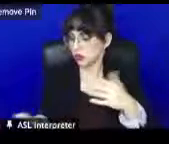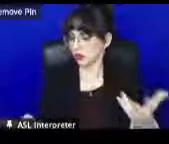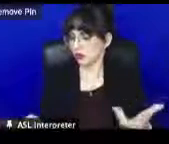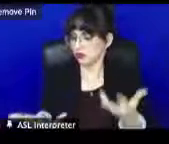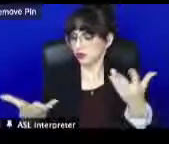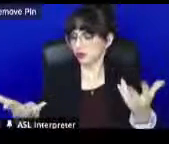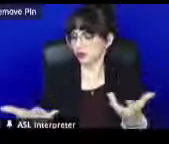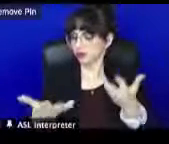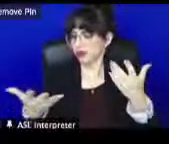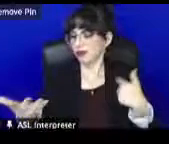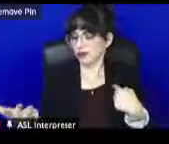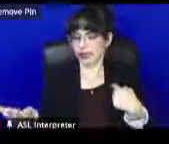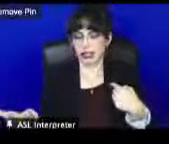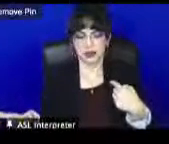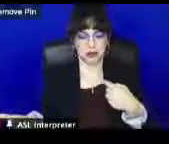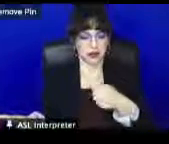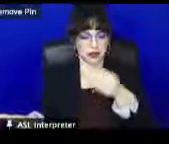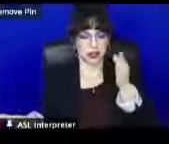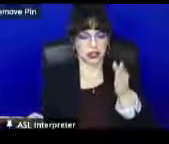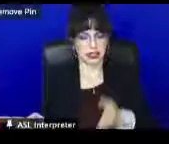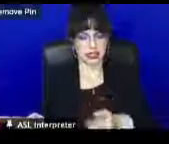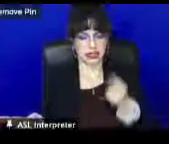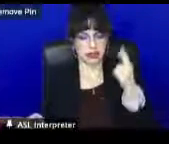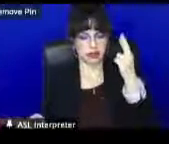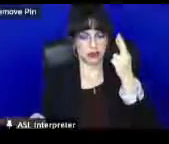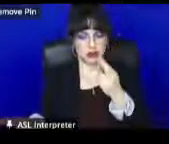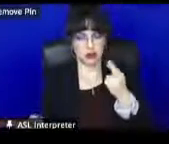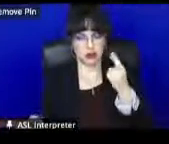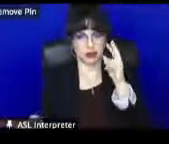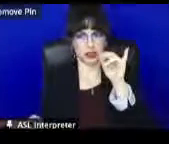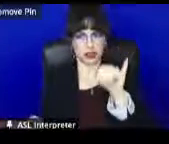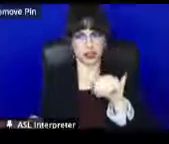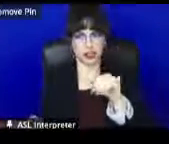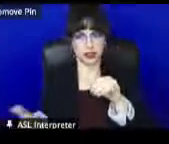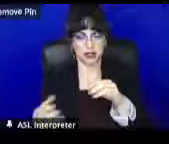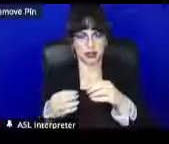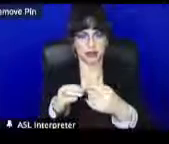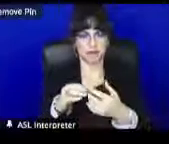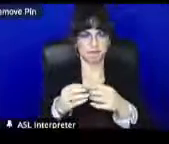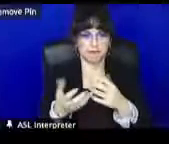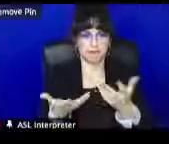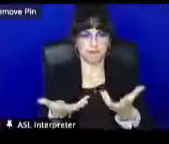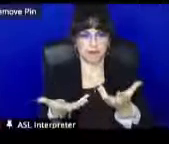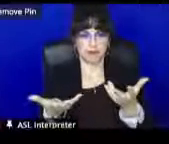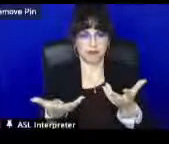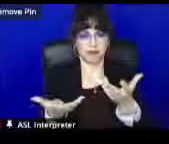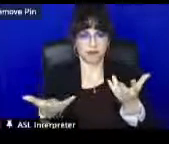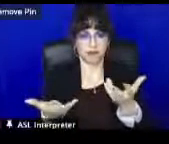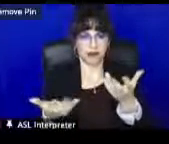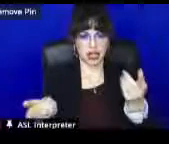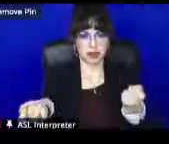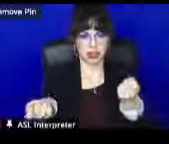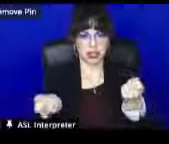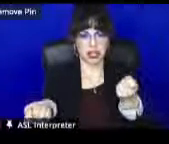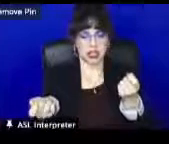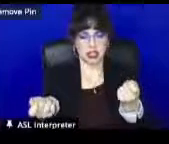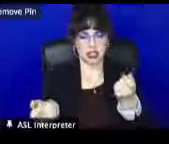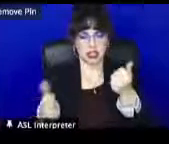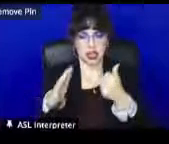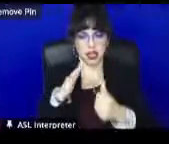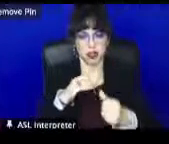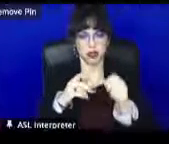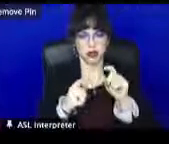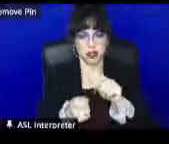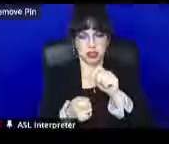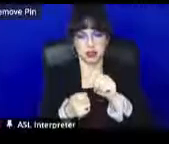would never have realized that was, it was conducted in such a way that people did not